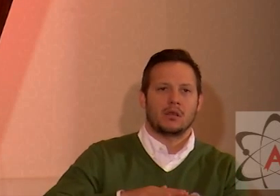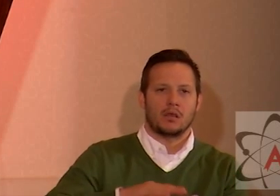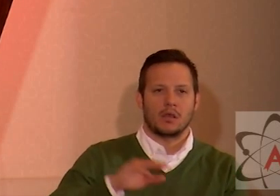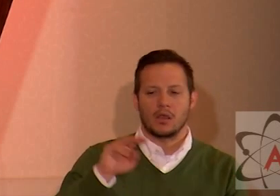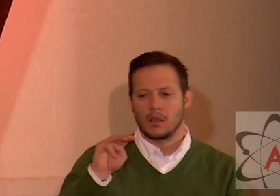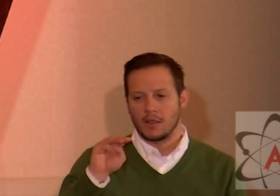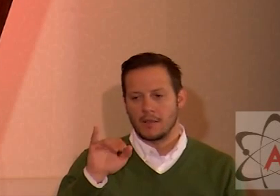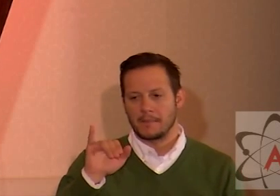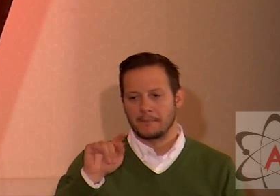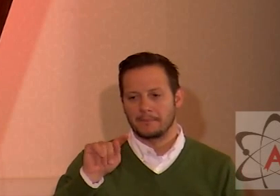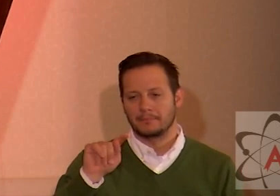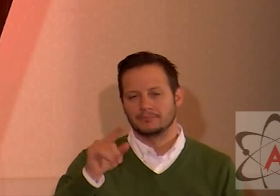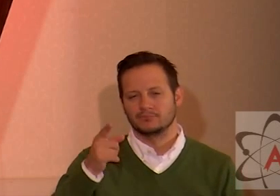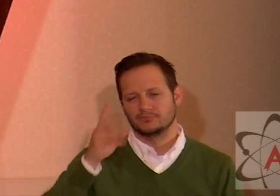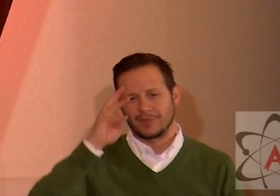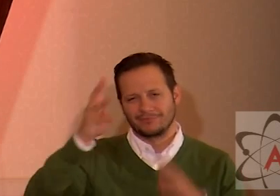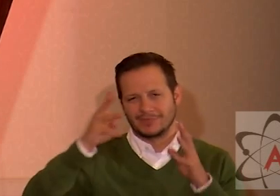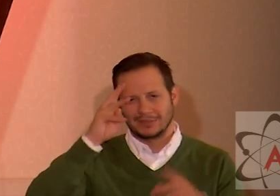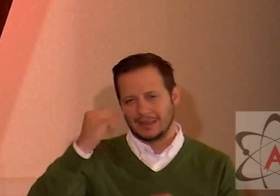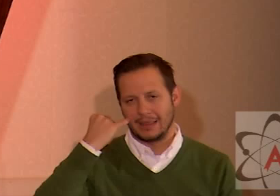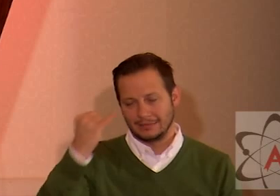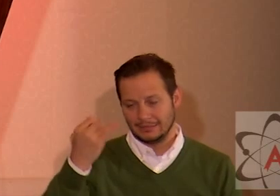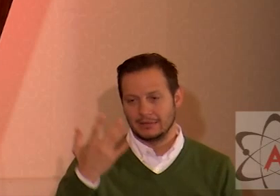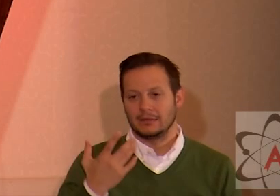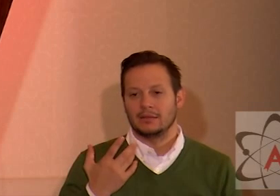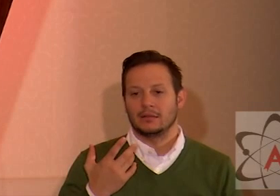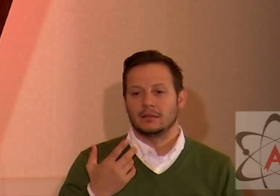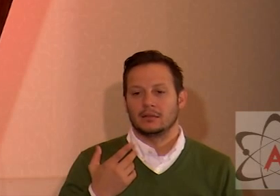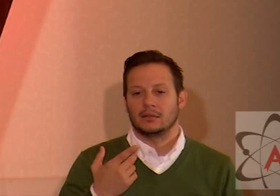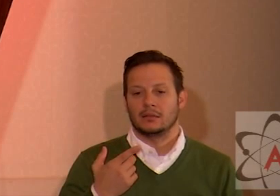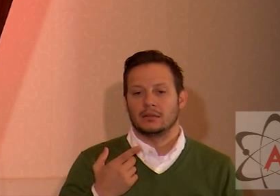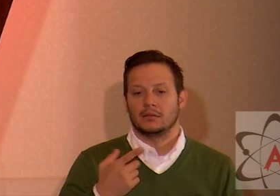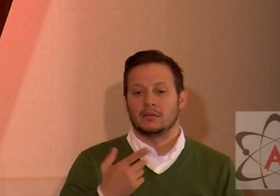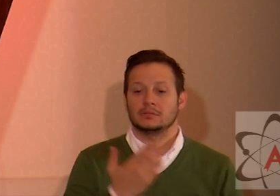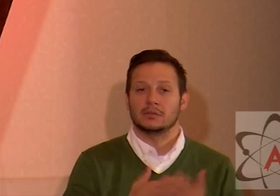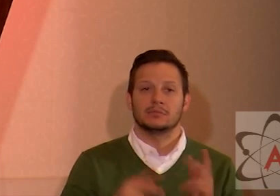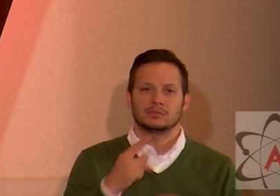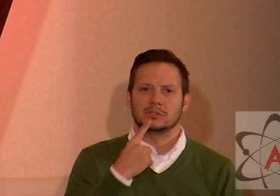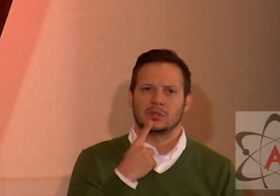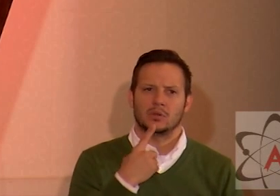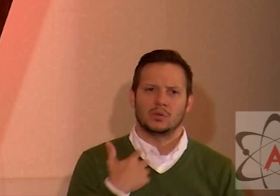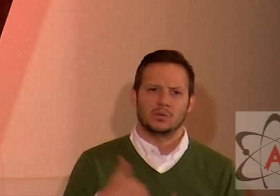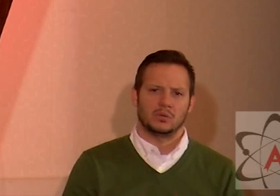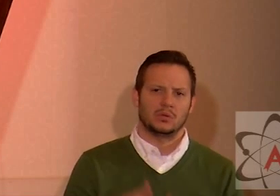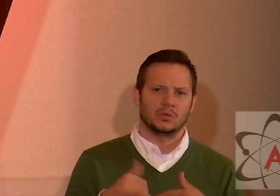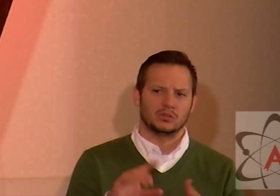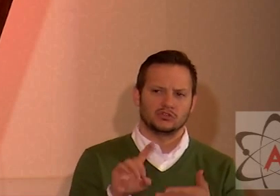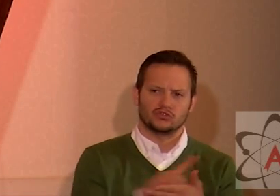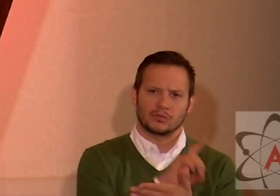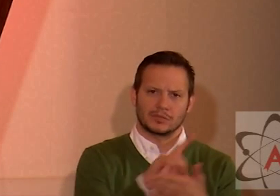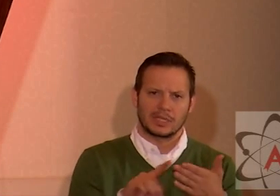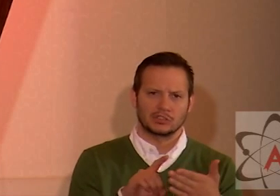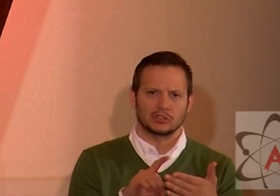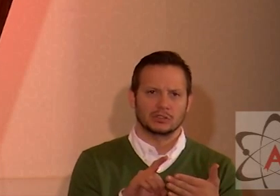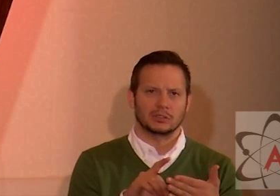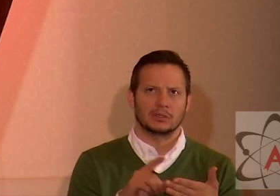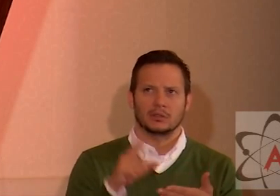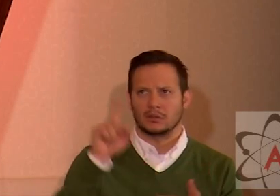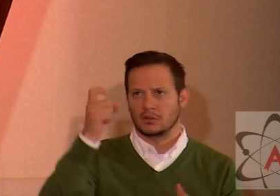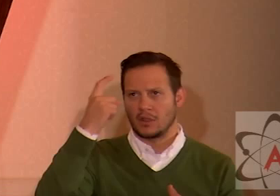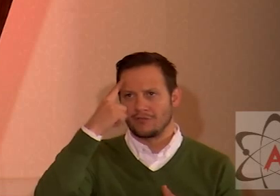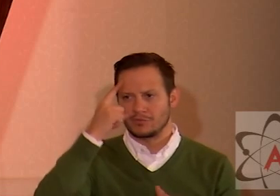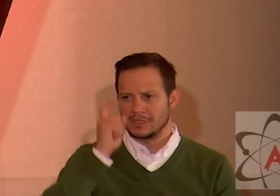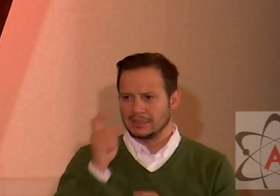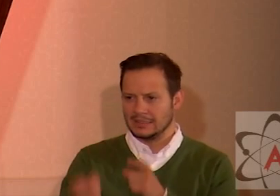of mass destruction. Anyway, this is another mythological claim, that there was widespread discrimination in giving government funds